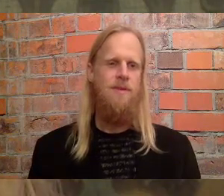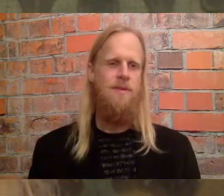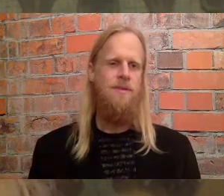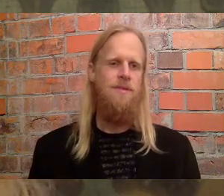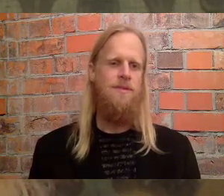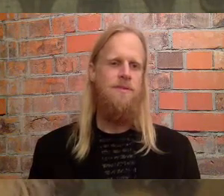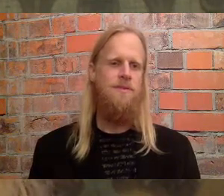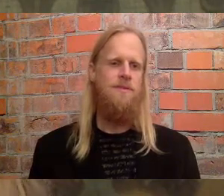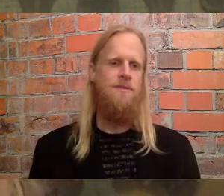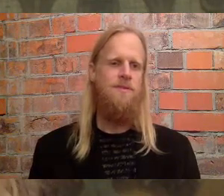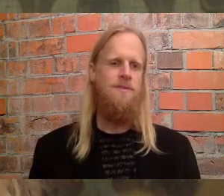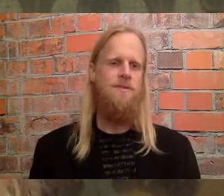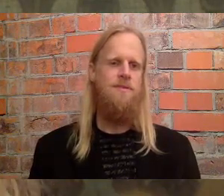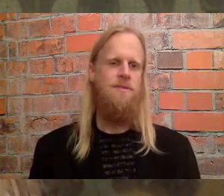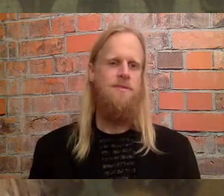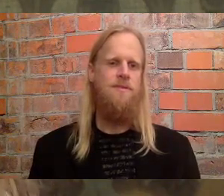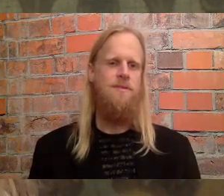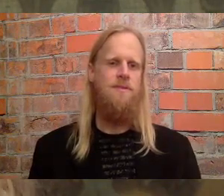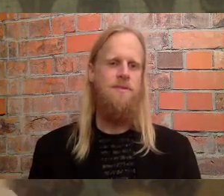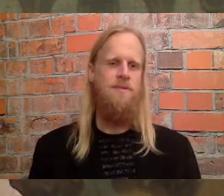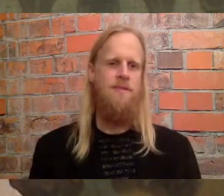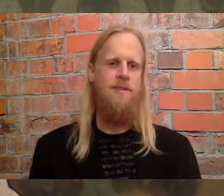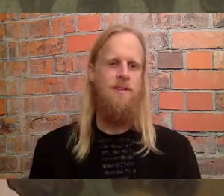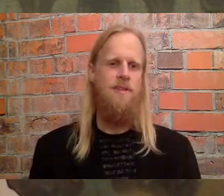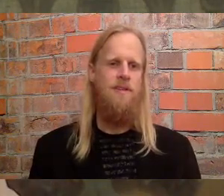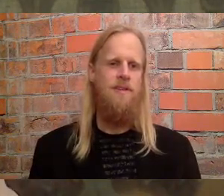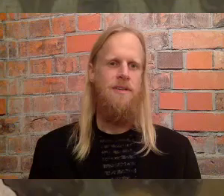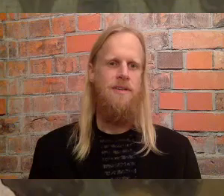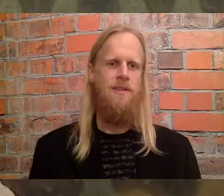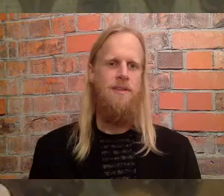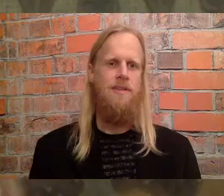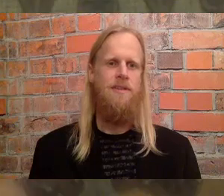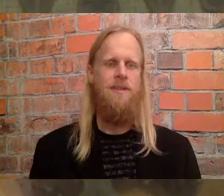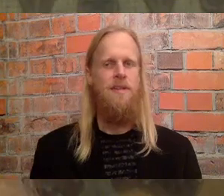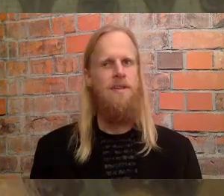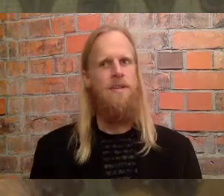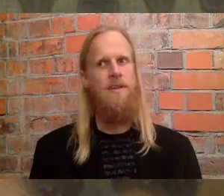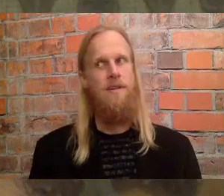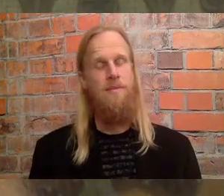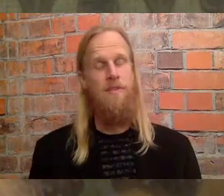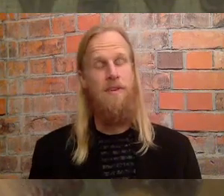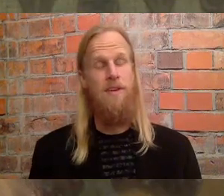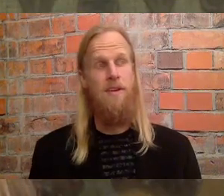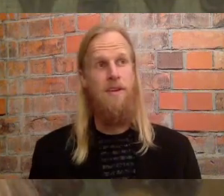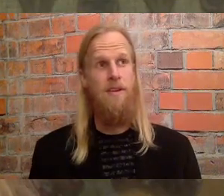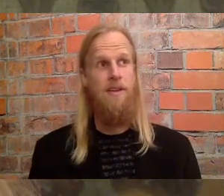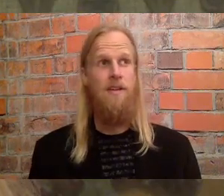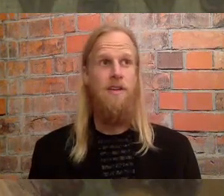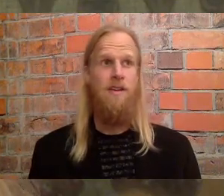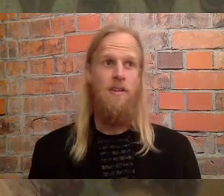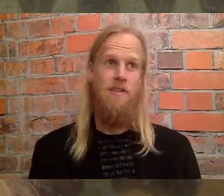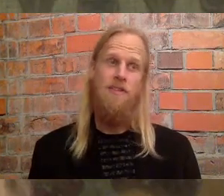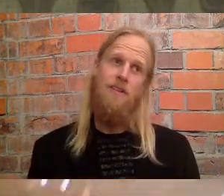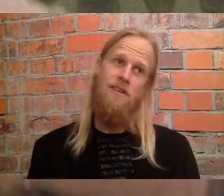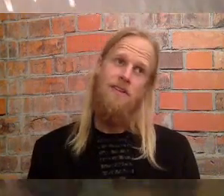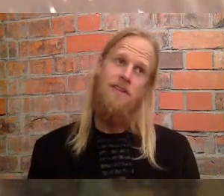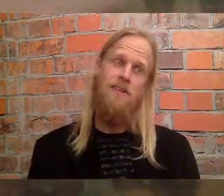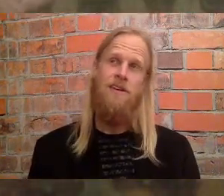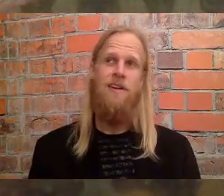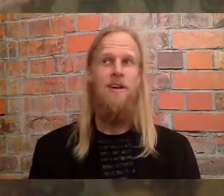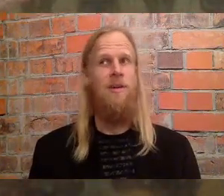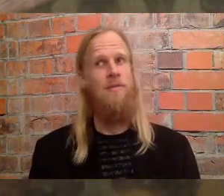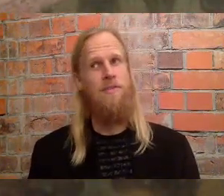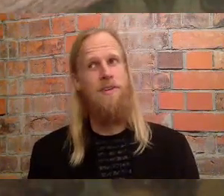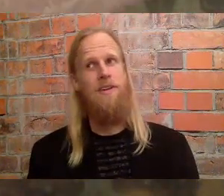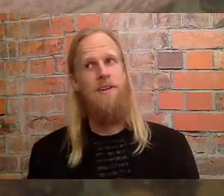of the hand. I'm afraid. I'm afraid. I'm afraid. I'm really afraid.